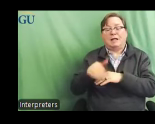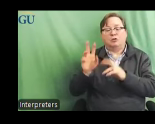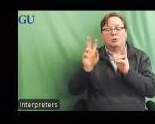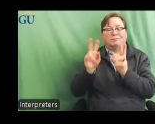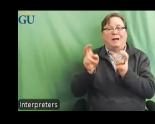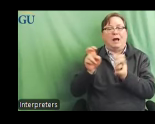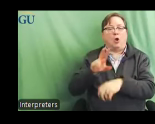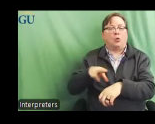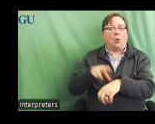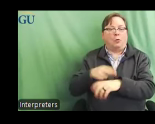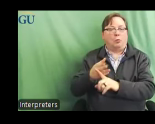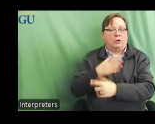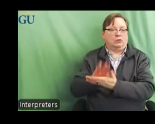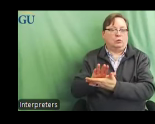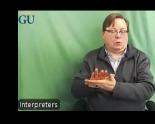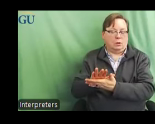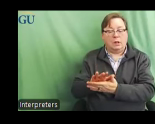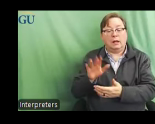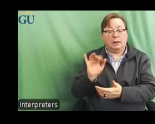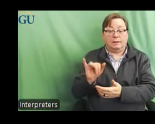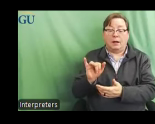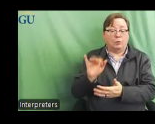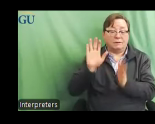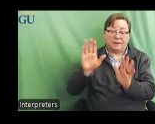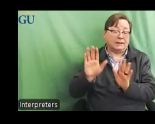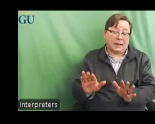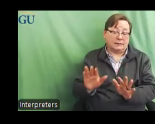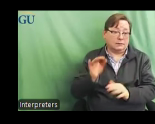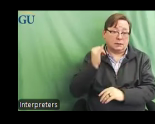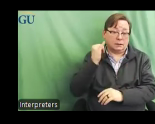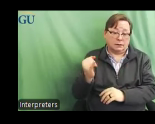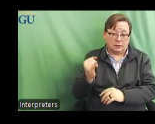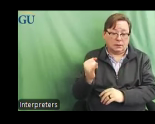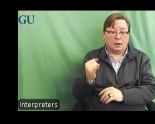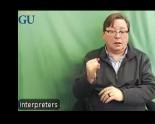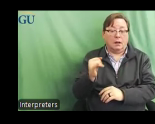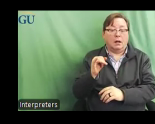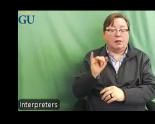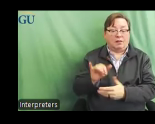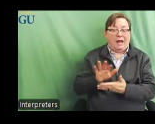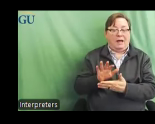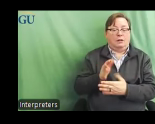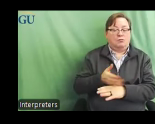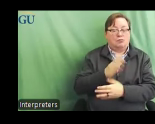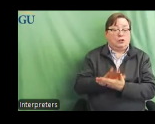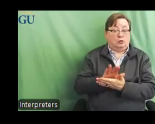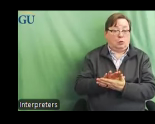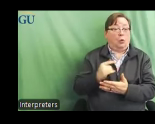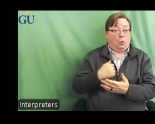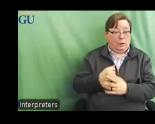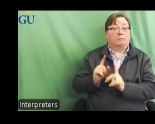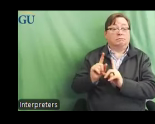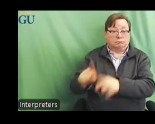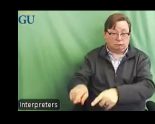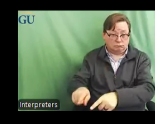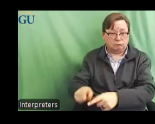absolutely fantastic. It really, the preschool that we ended up with did a lot, helped her